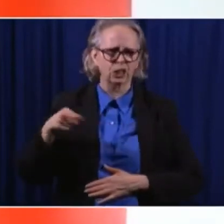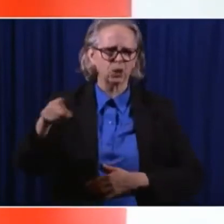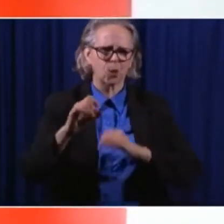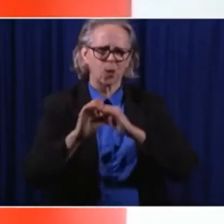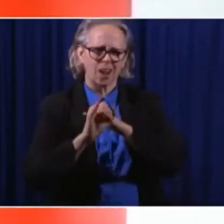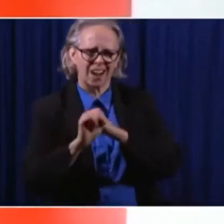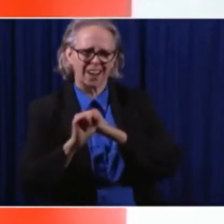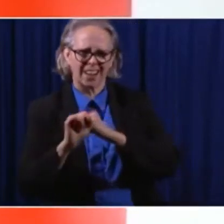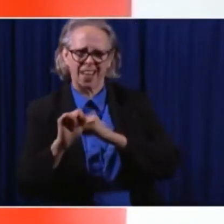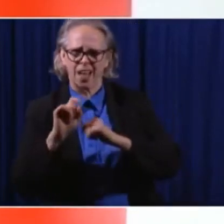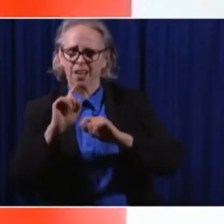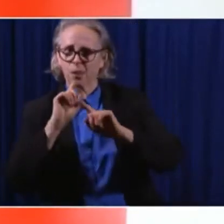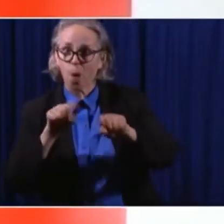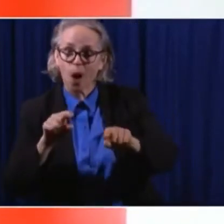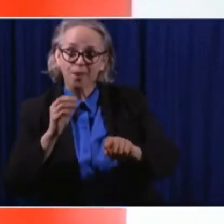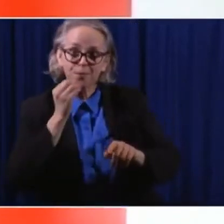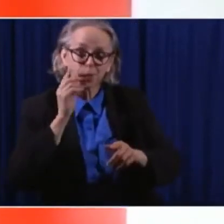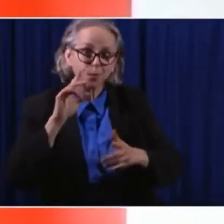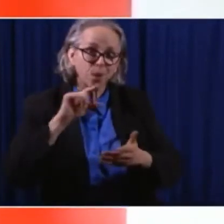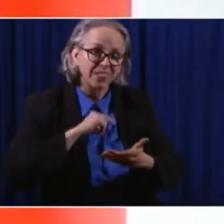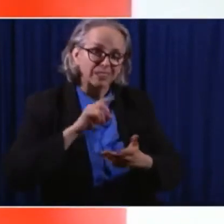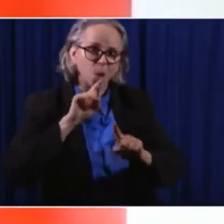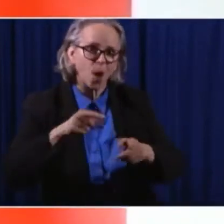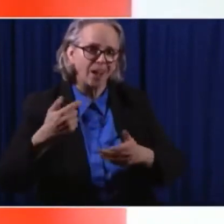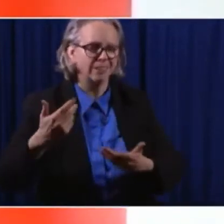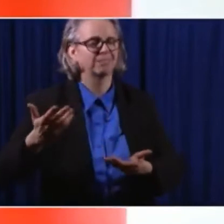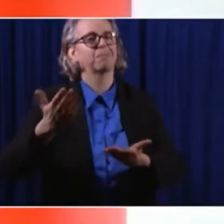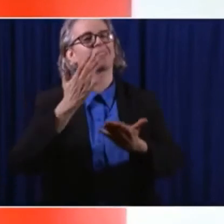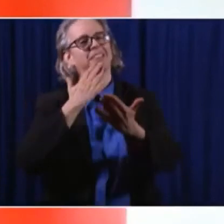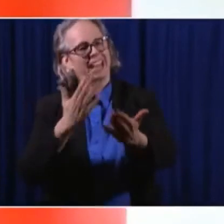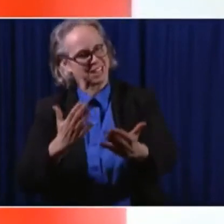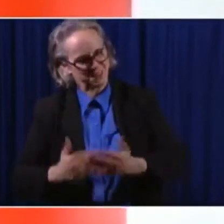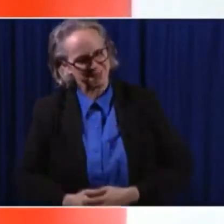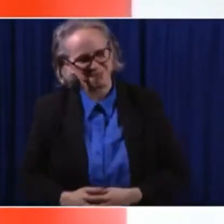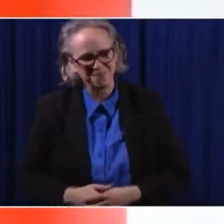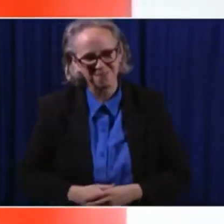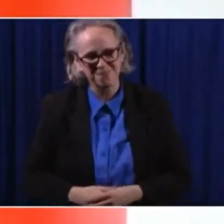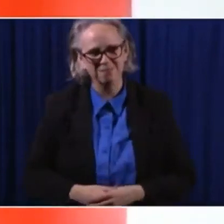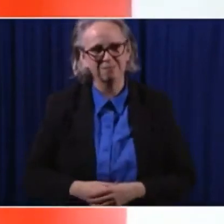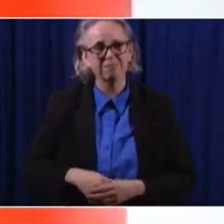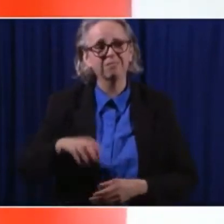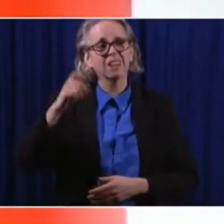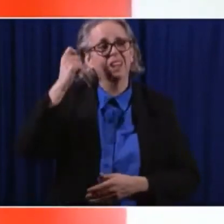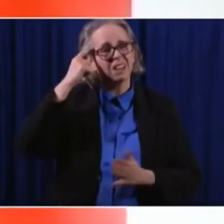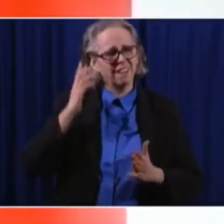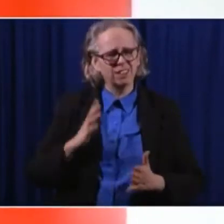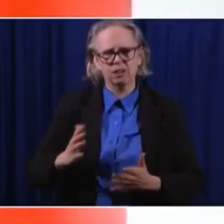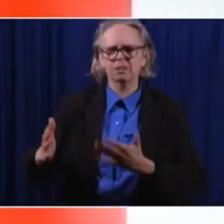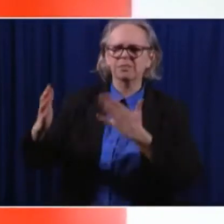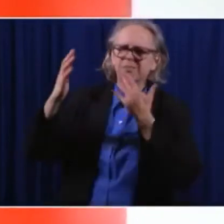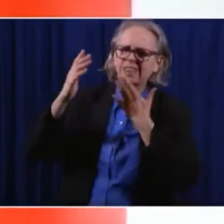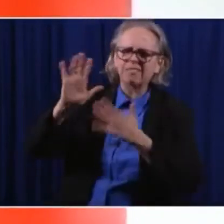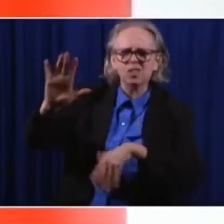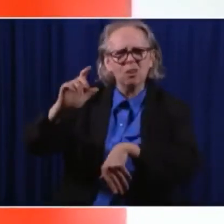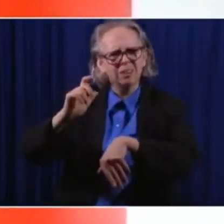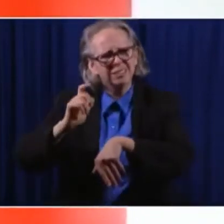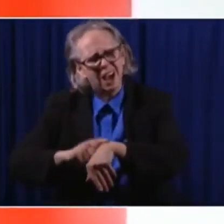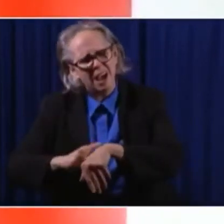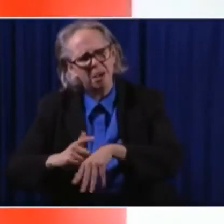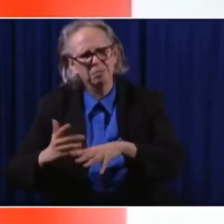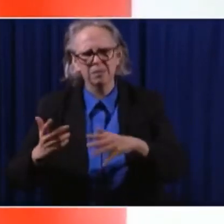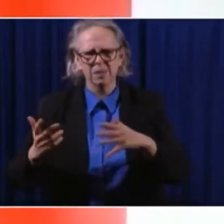everybody. Also thank you, Governor, for all the time that both you and Lieutenant Governor have given to the business community and to